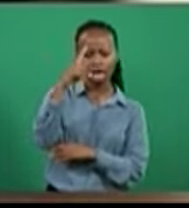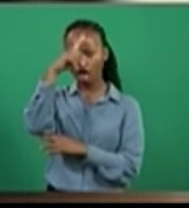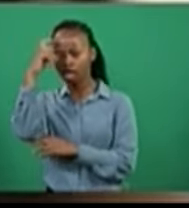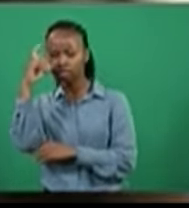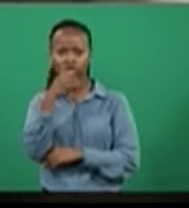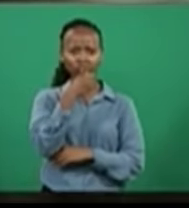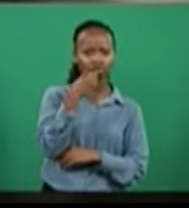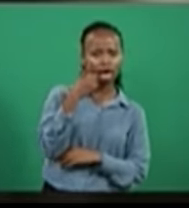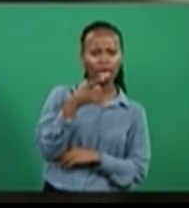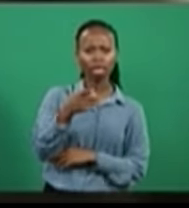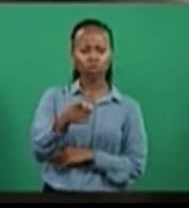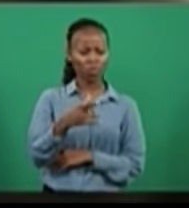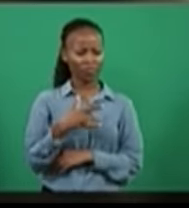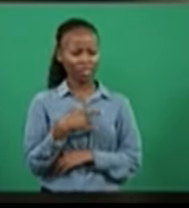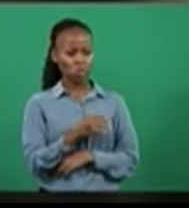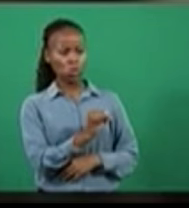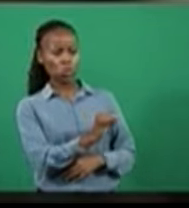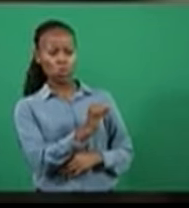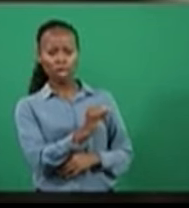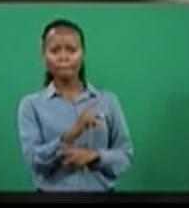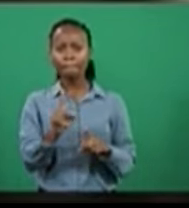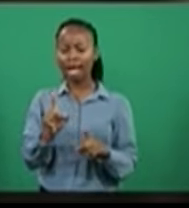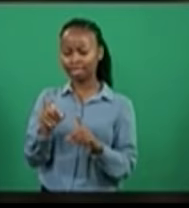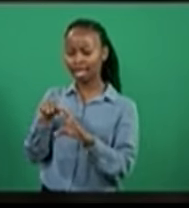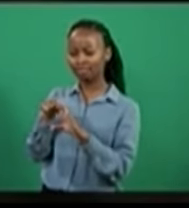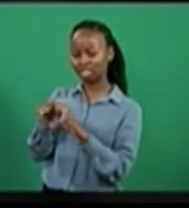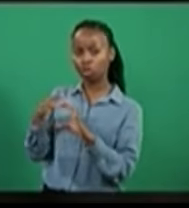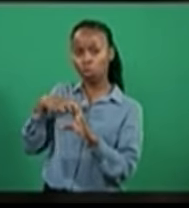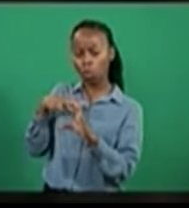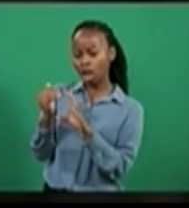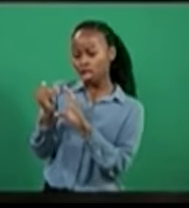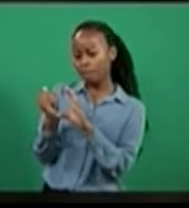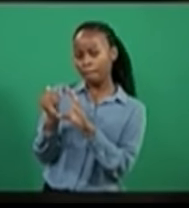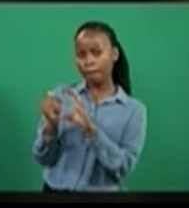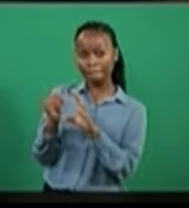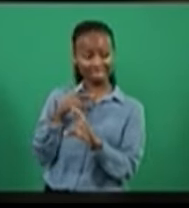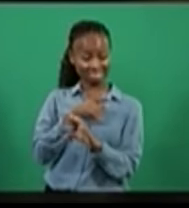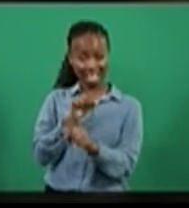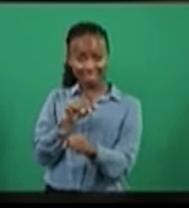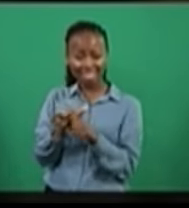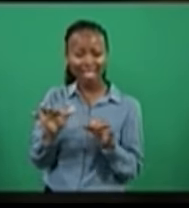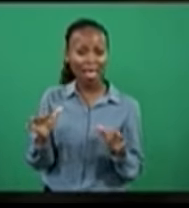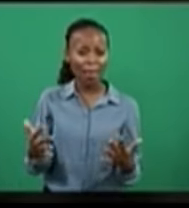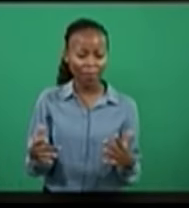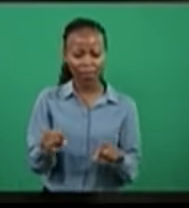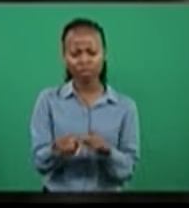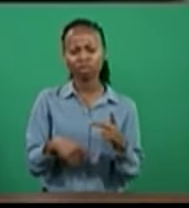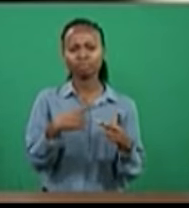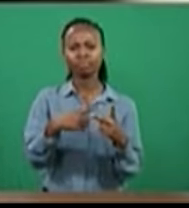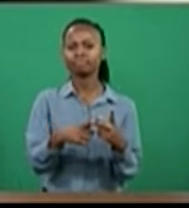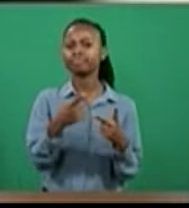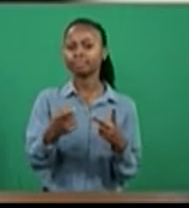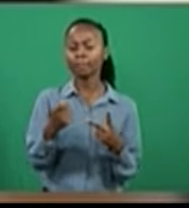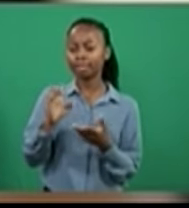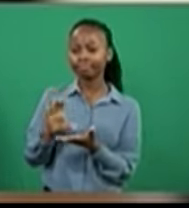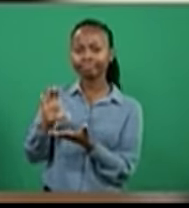trying to bring down inflation? What do you see there? And also just an update on GFECRA on the transfer of the